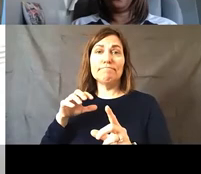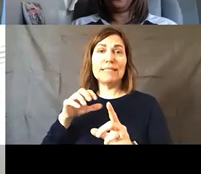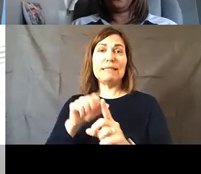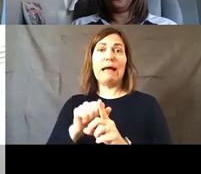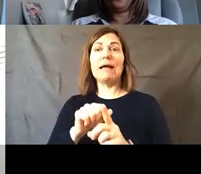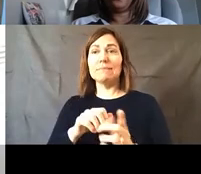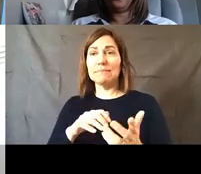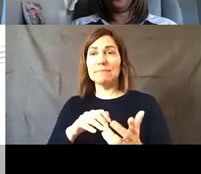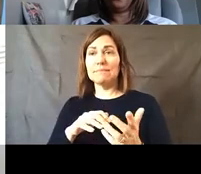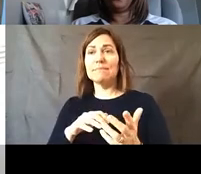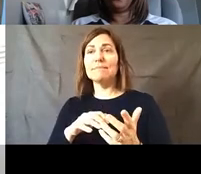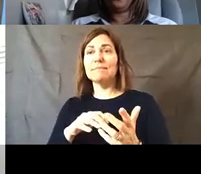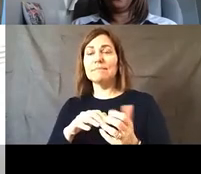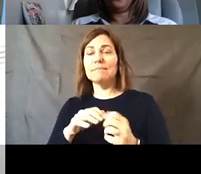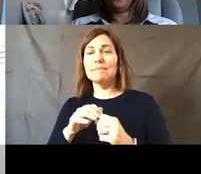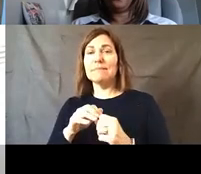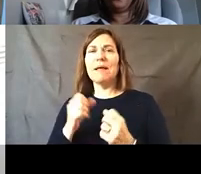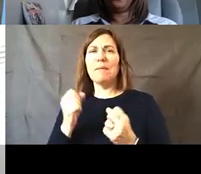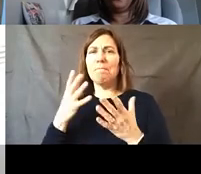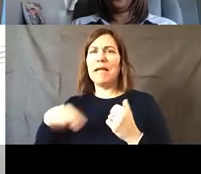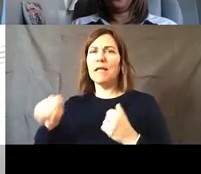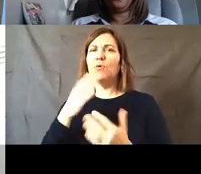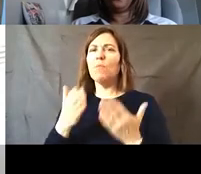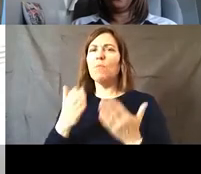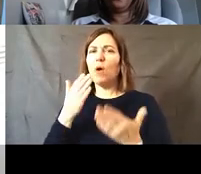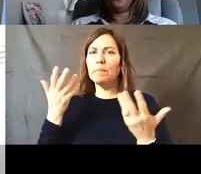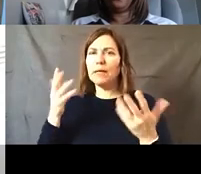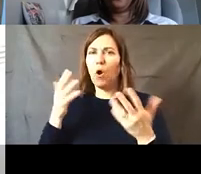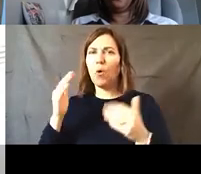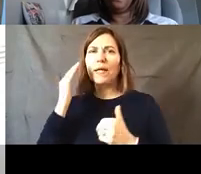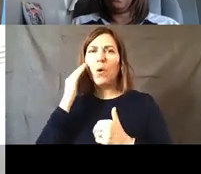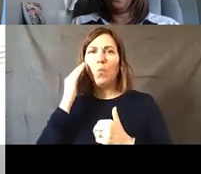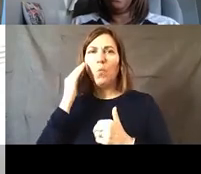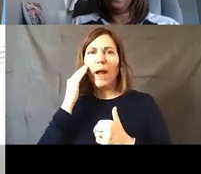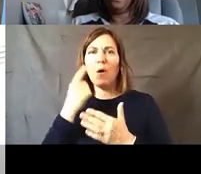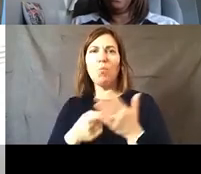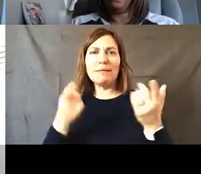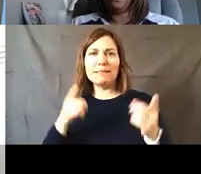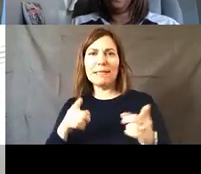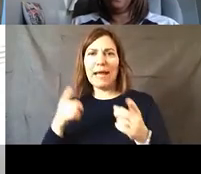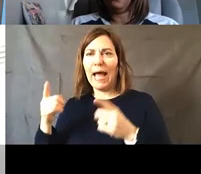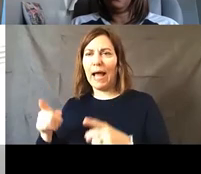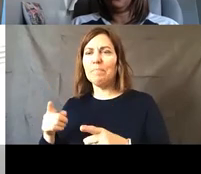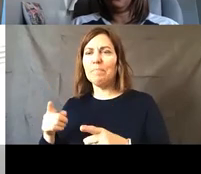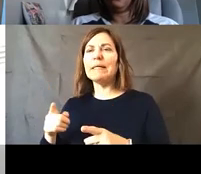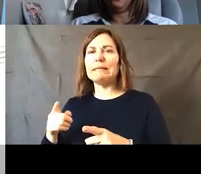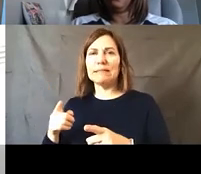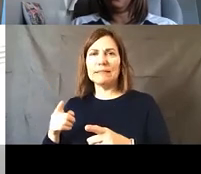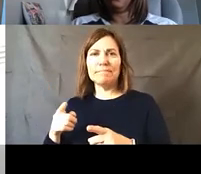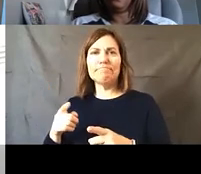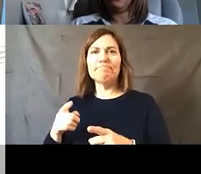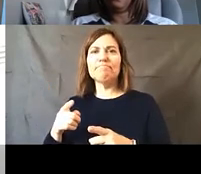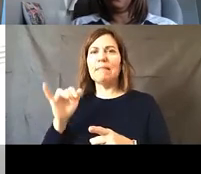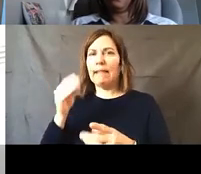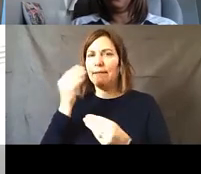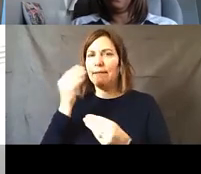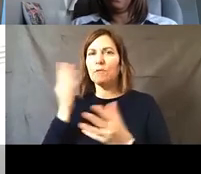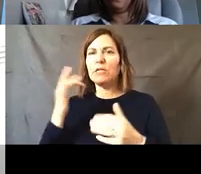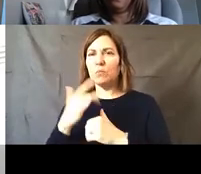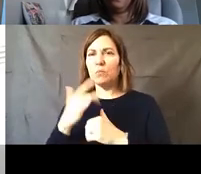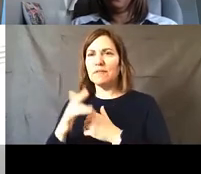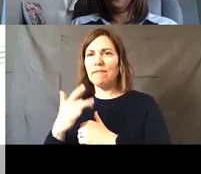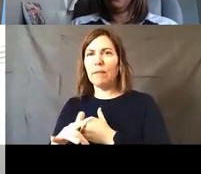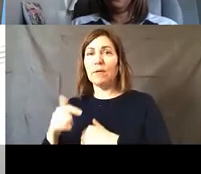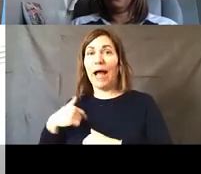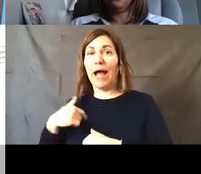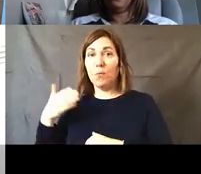of you probably are aware already of what has happened. It's been out there. I was up on site